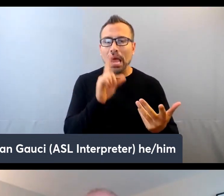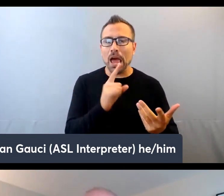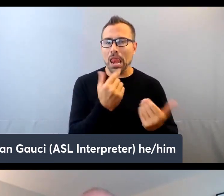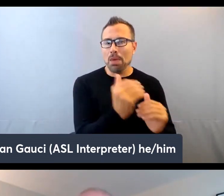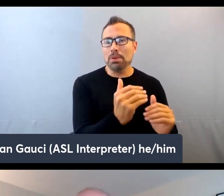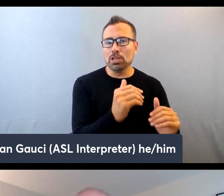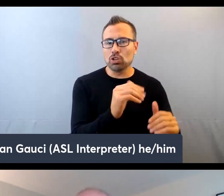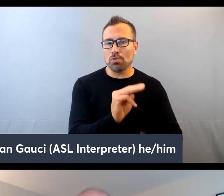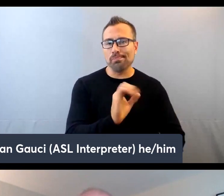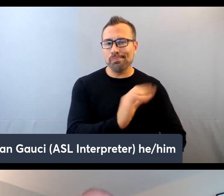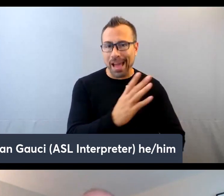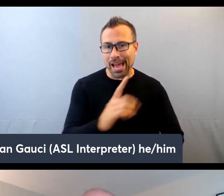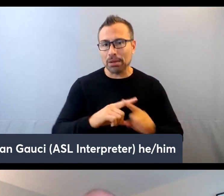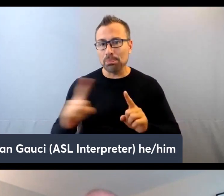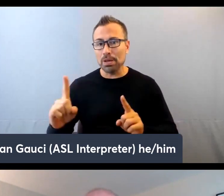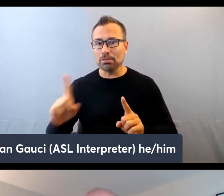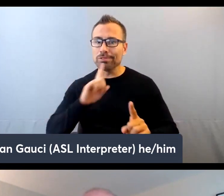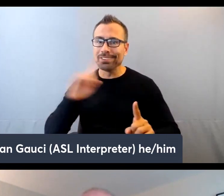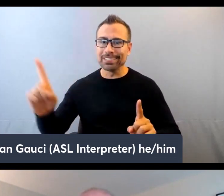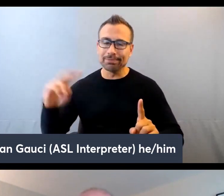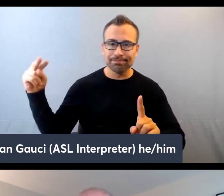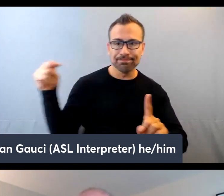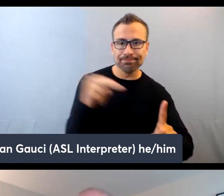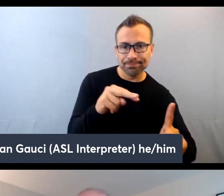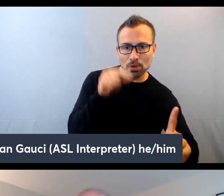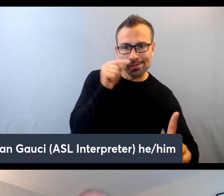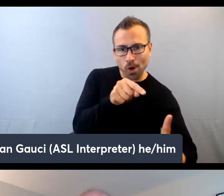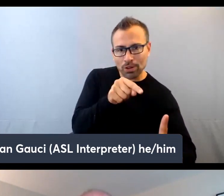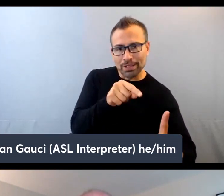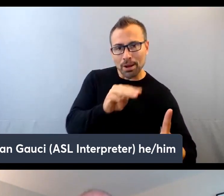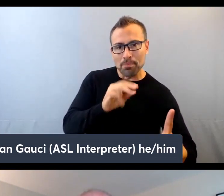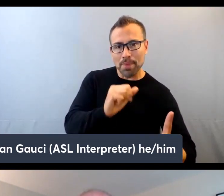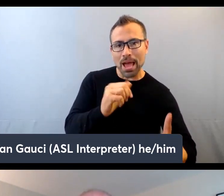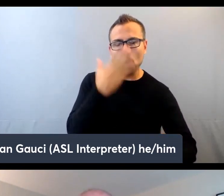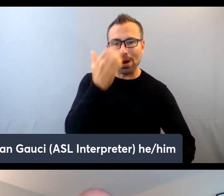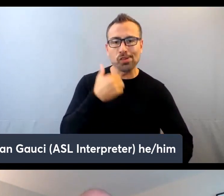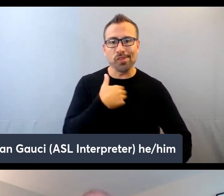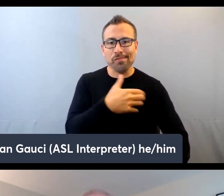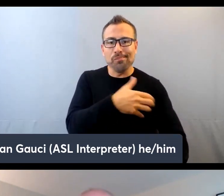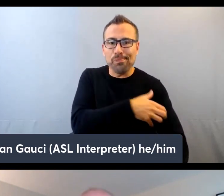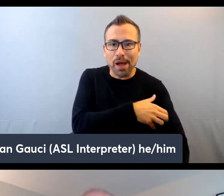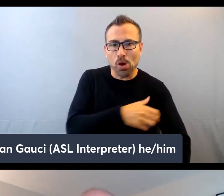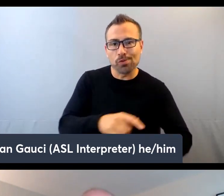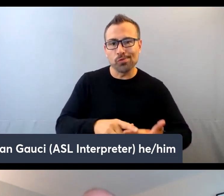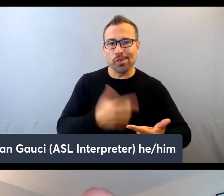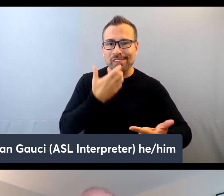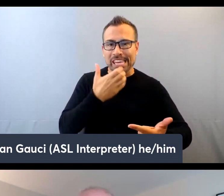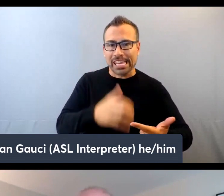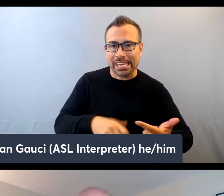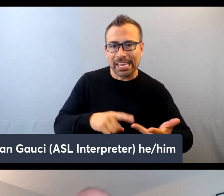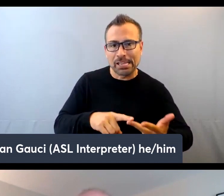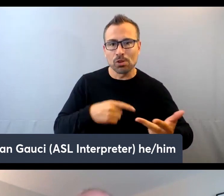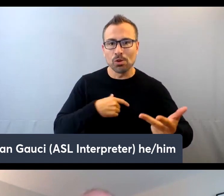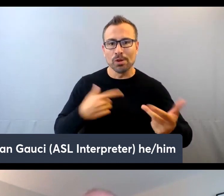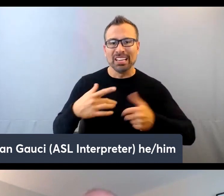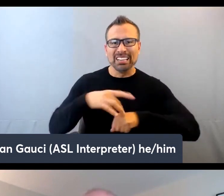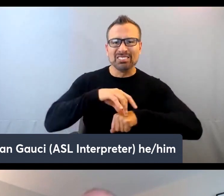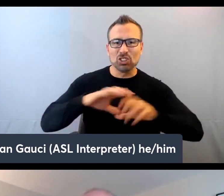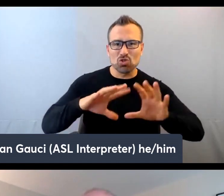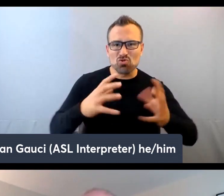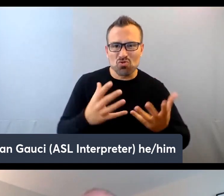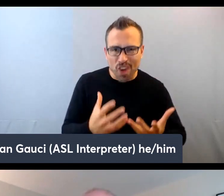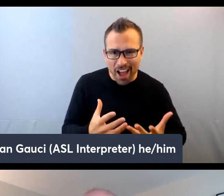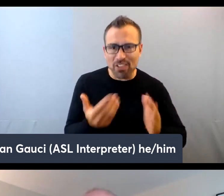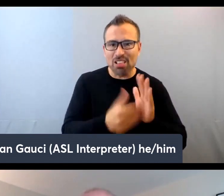but especially Mac, in that, you have power, you have heat, you have geographic redundancy,